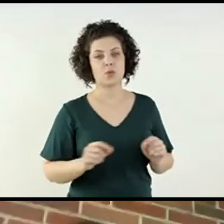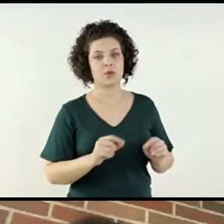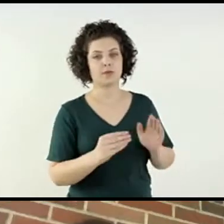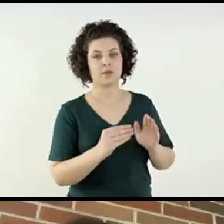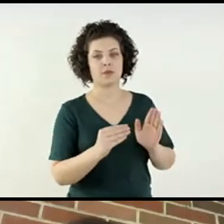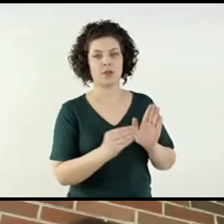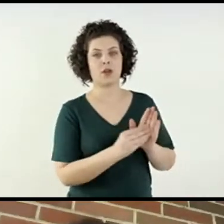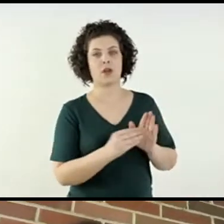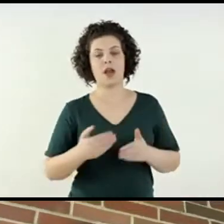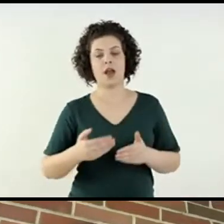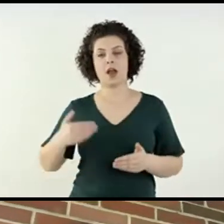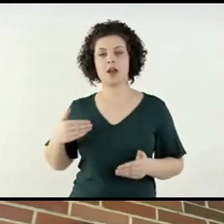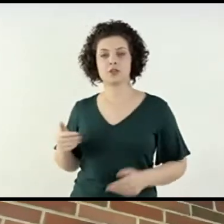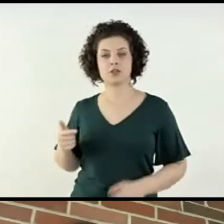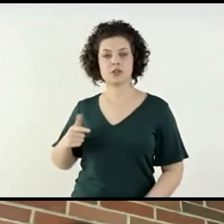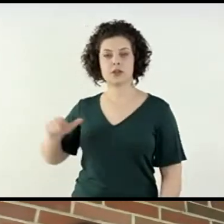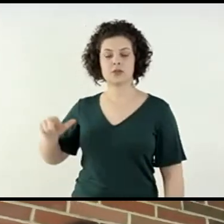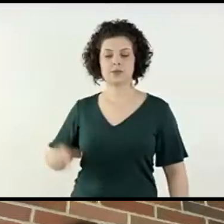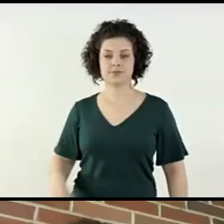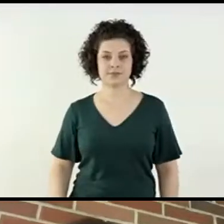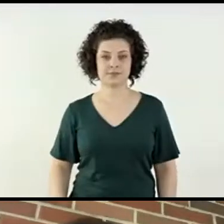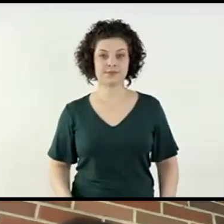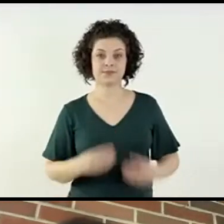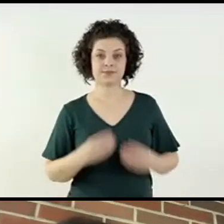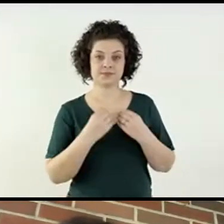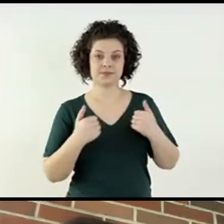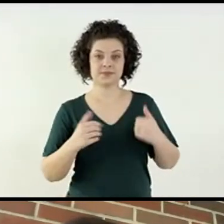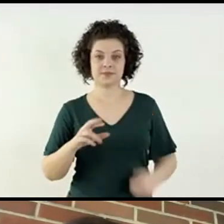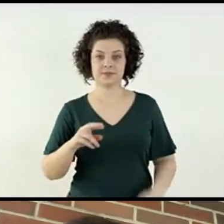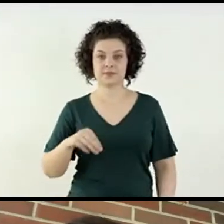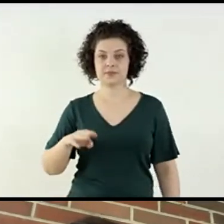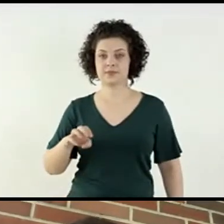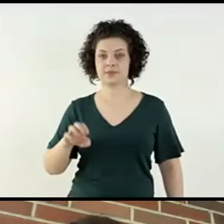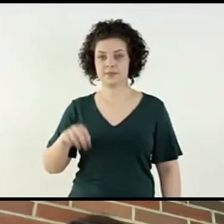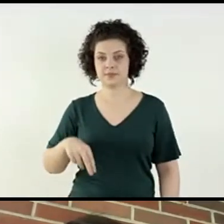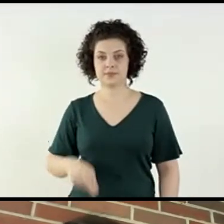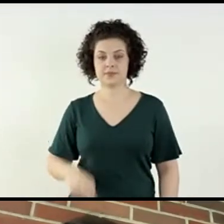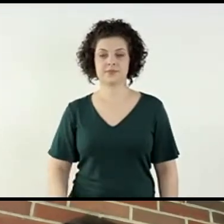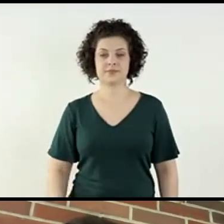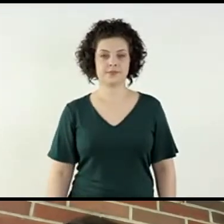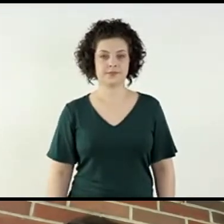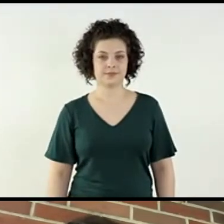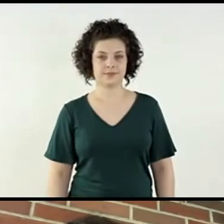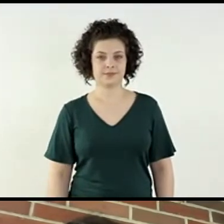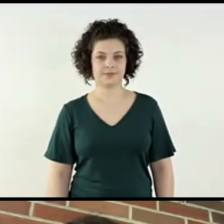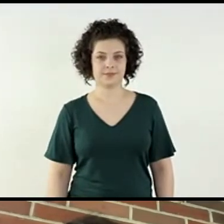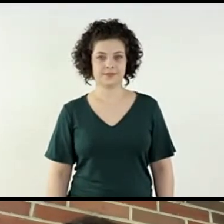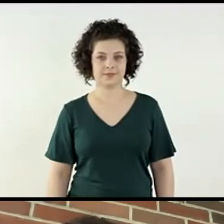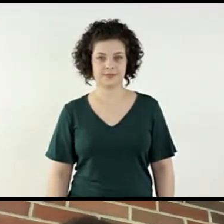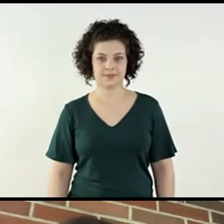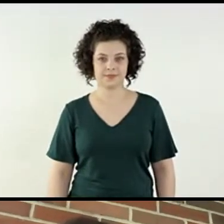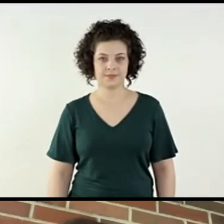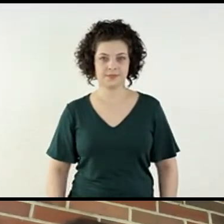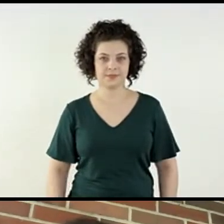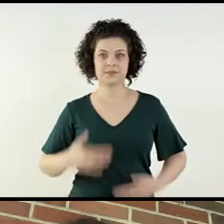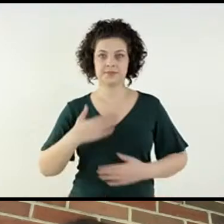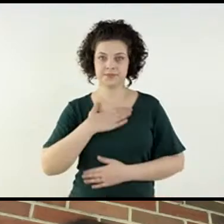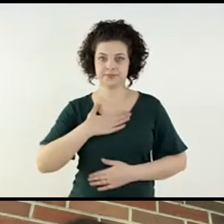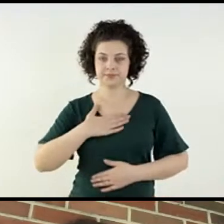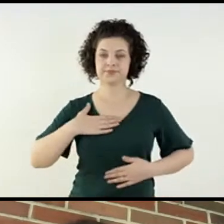Well, Carmen, it was such a great conversation with you over all of this.